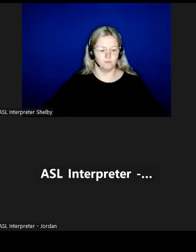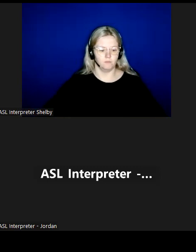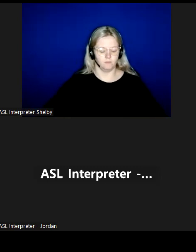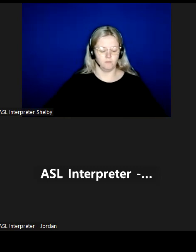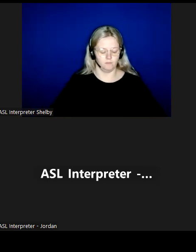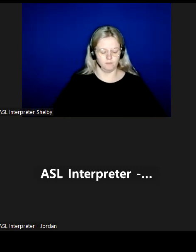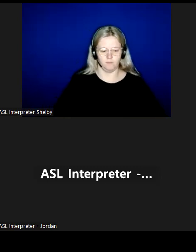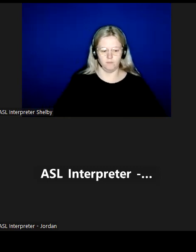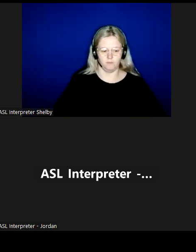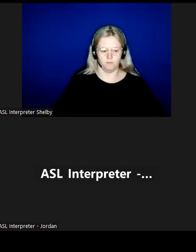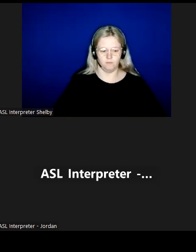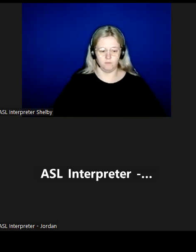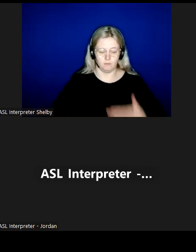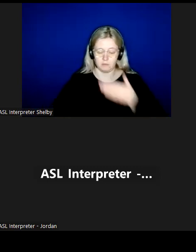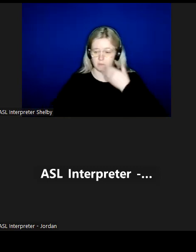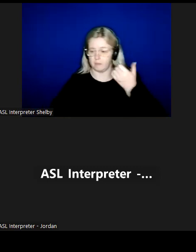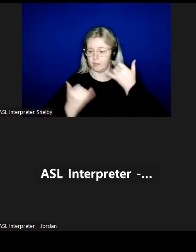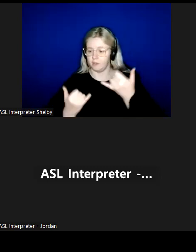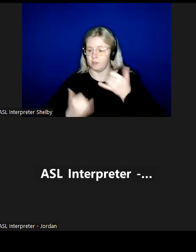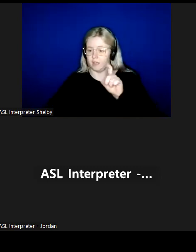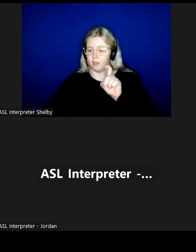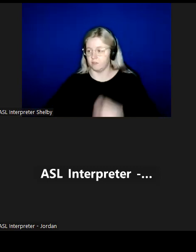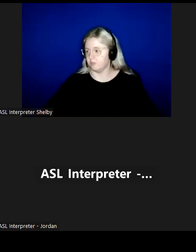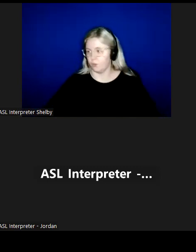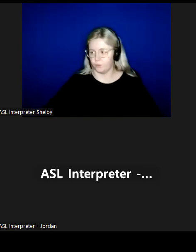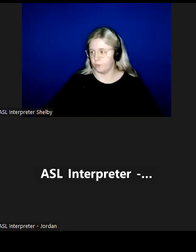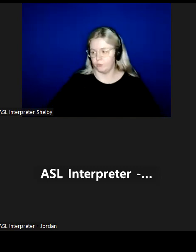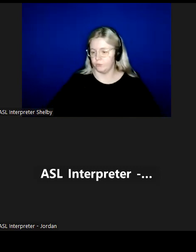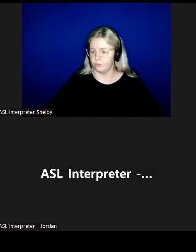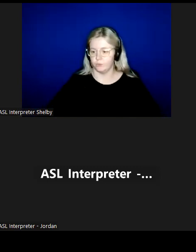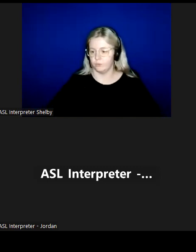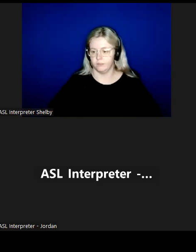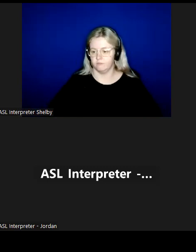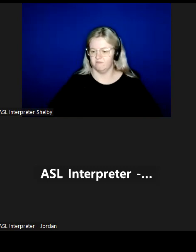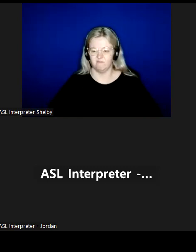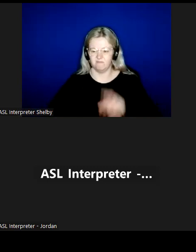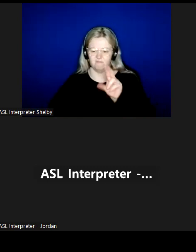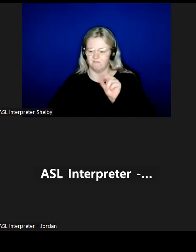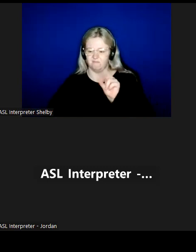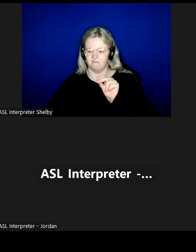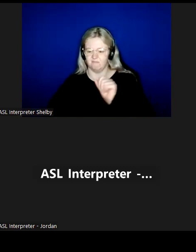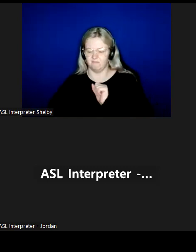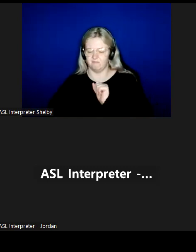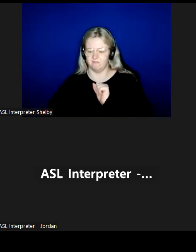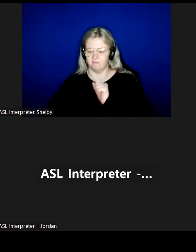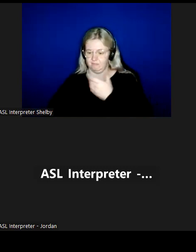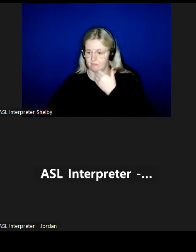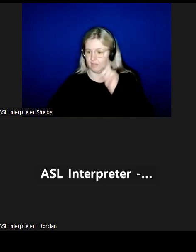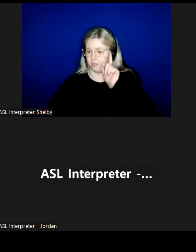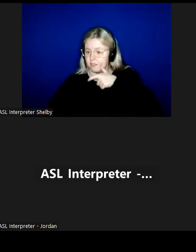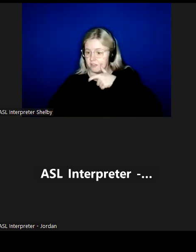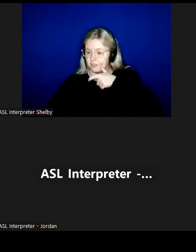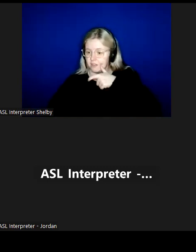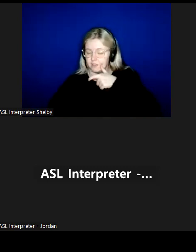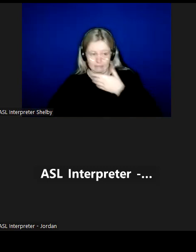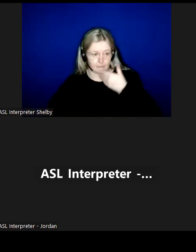Can you hear me better now? No. No, you still need. Oh, can you try again? Can